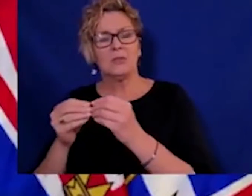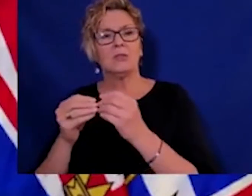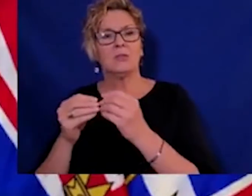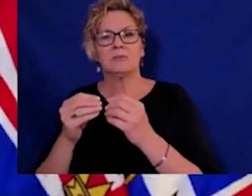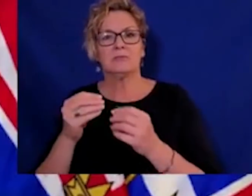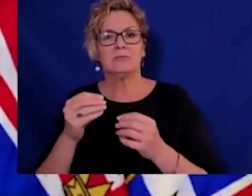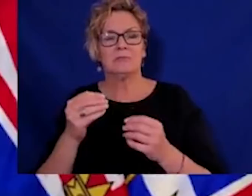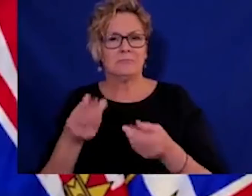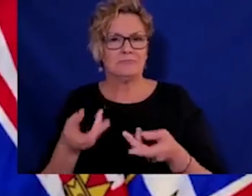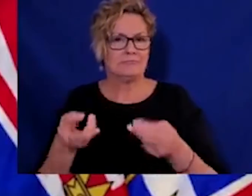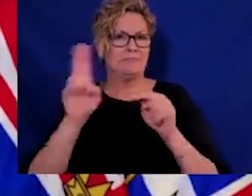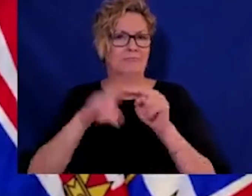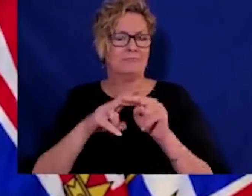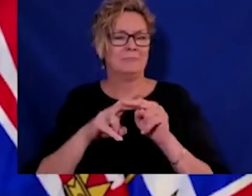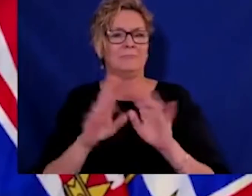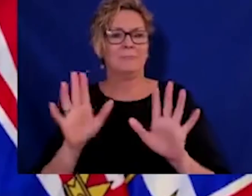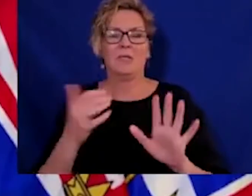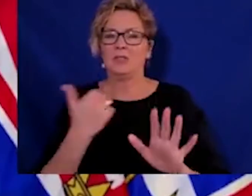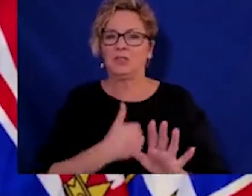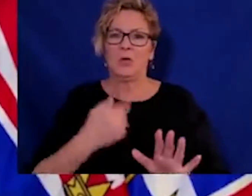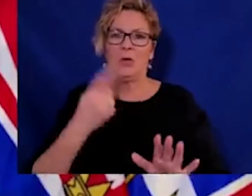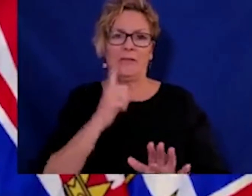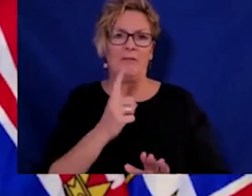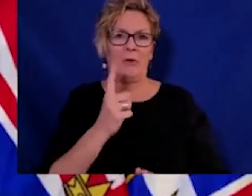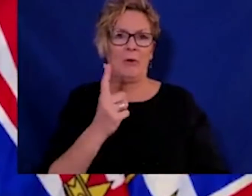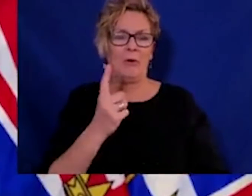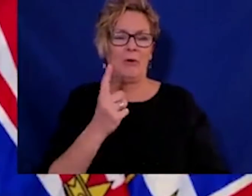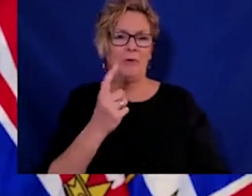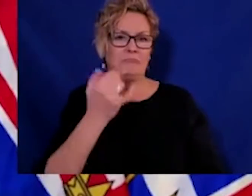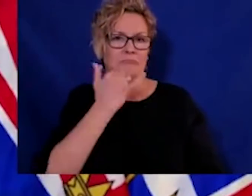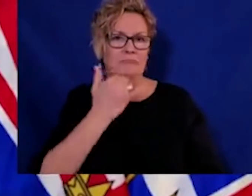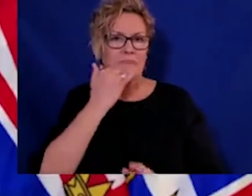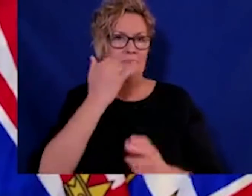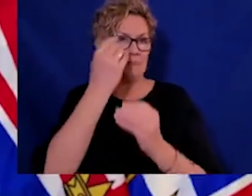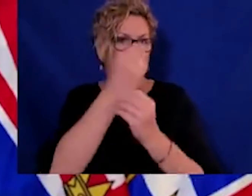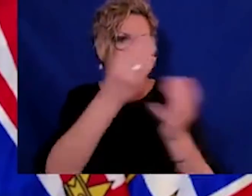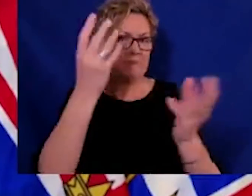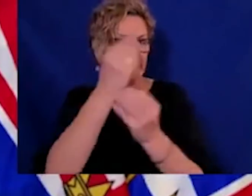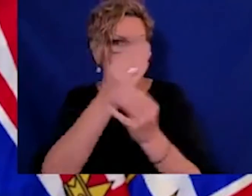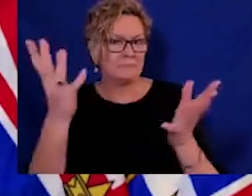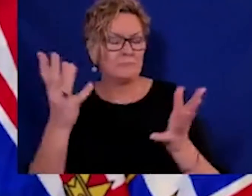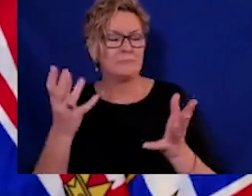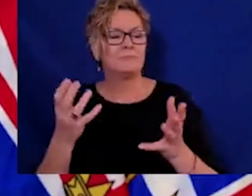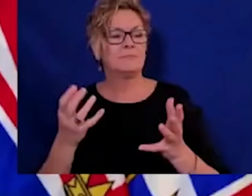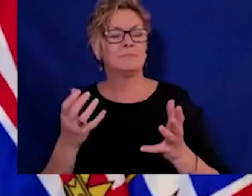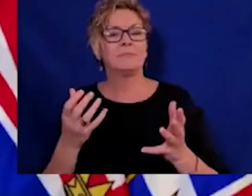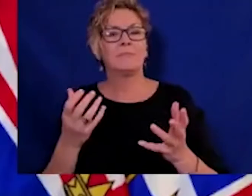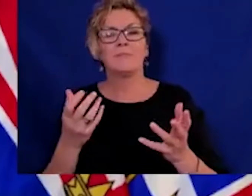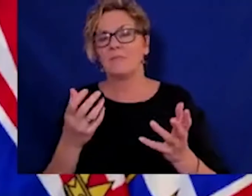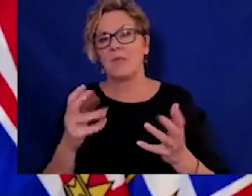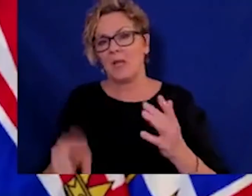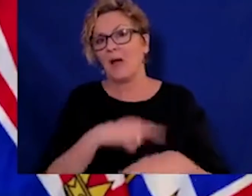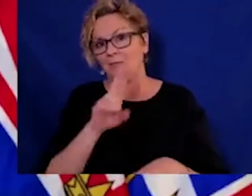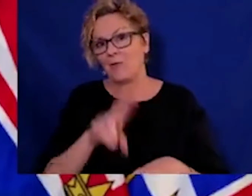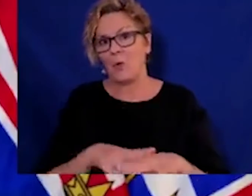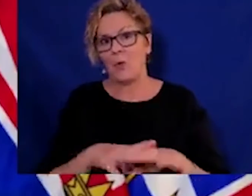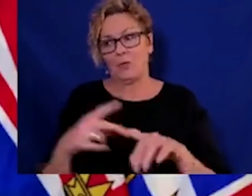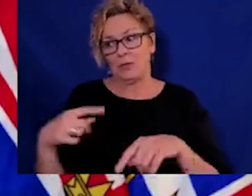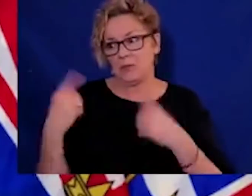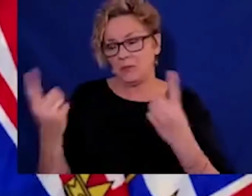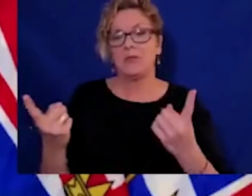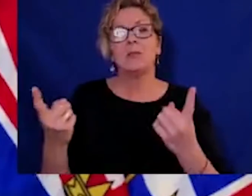different time. So we apologize, of course, for the challenges. It's always complex when we have many data systems trying